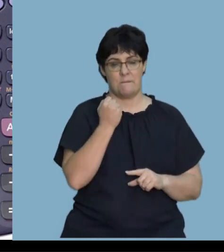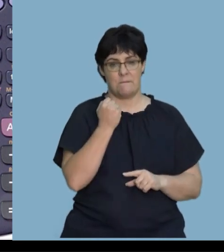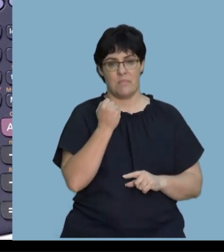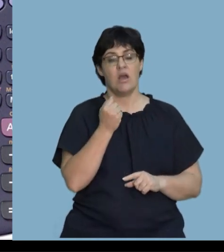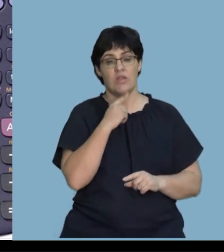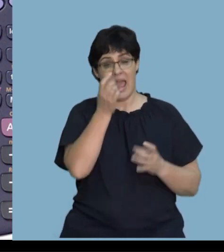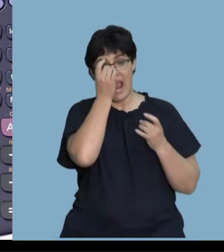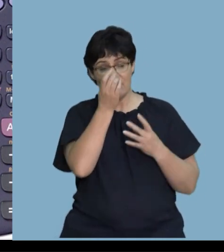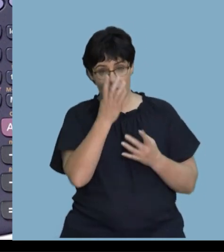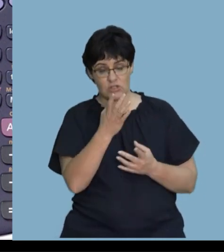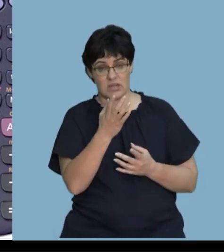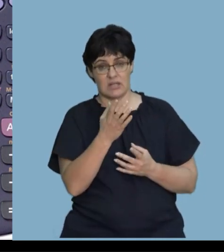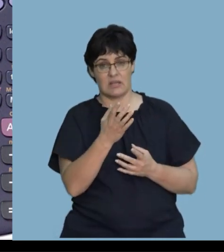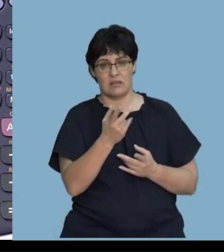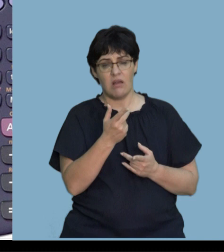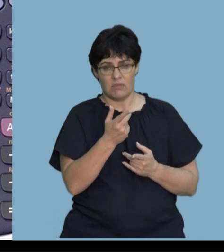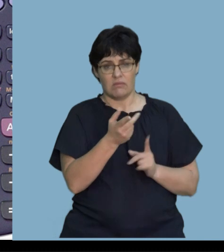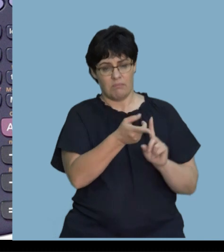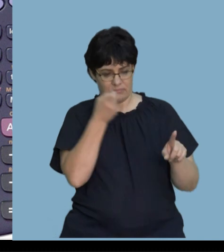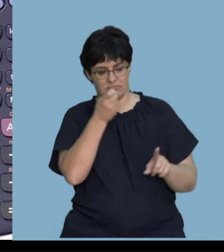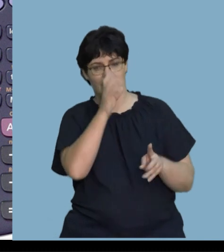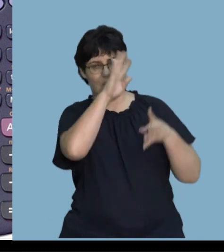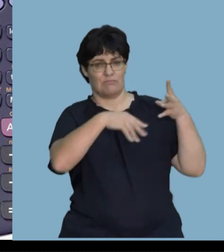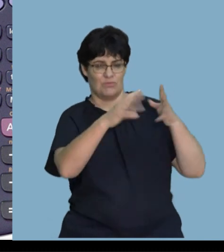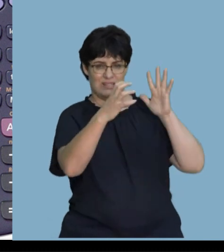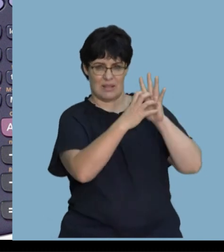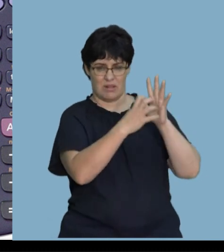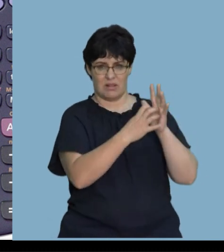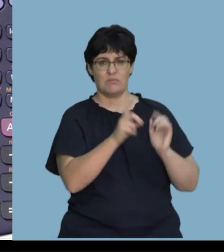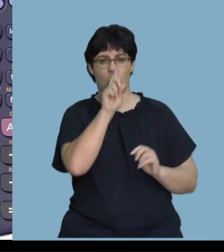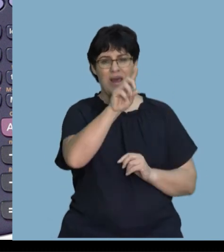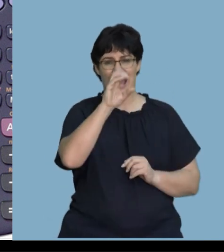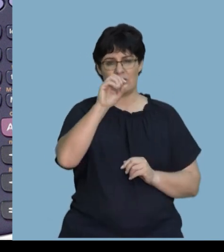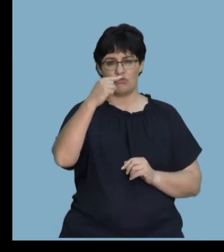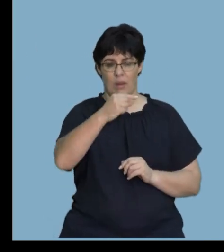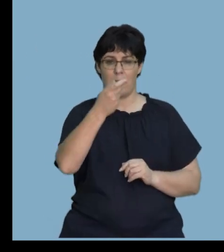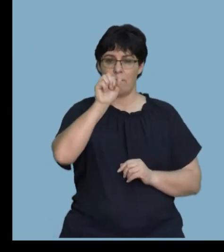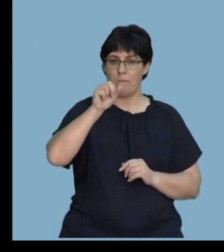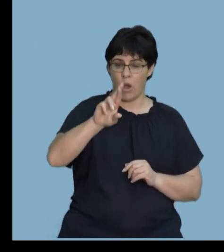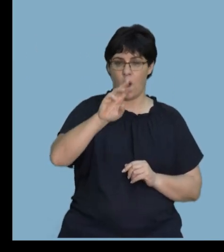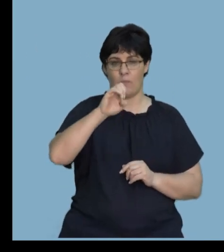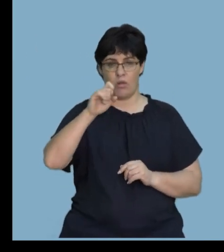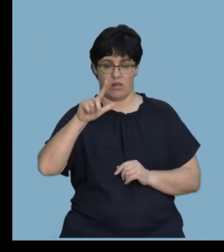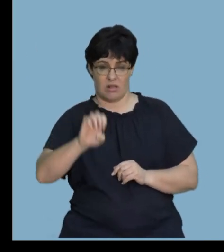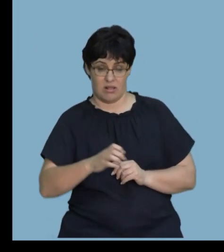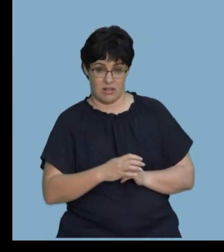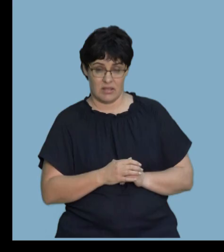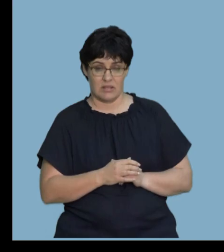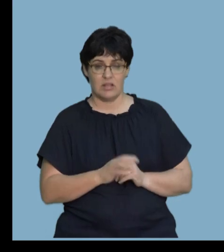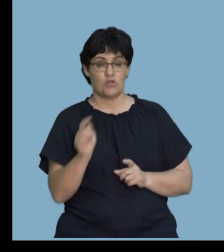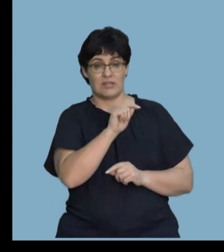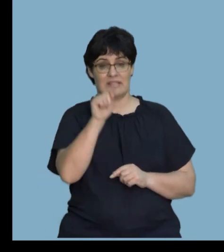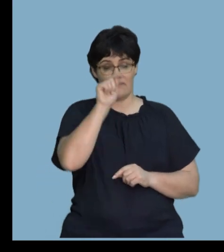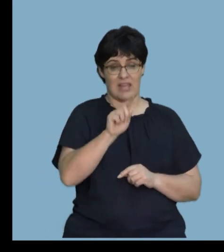should actually be extracted from the periodic table. It's actually 100 grams per mole, okay? So this is divided by